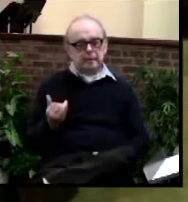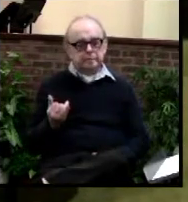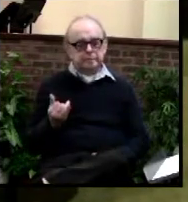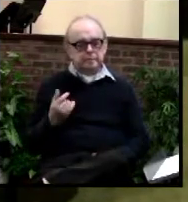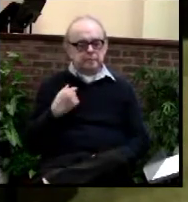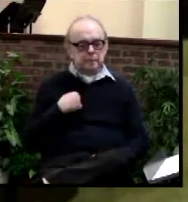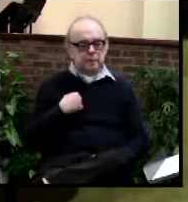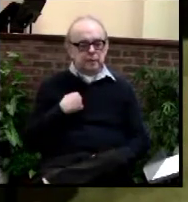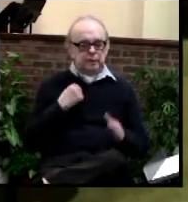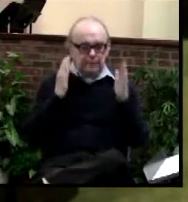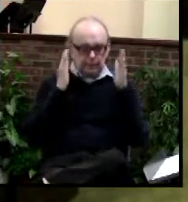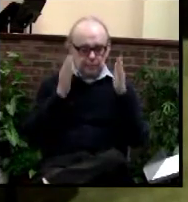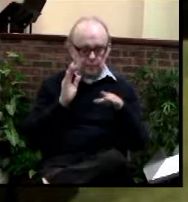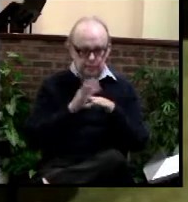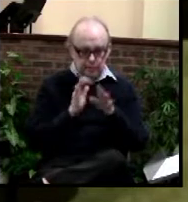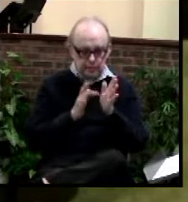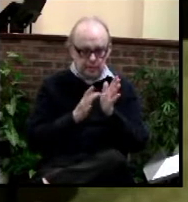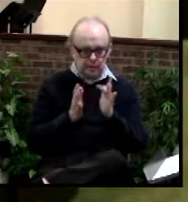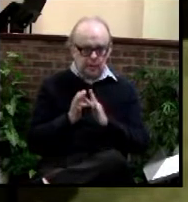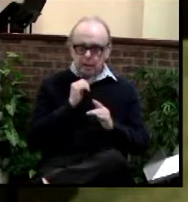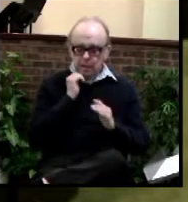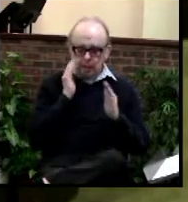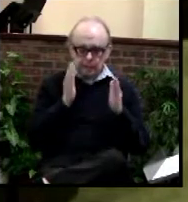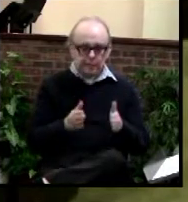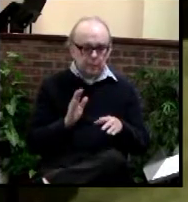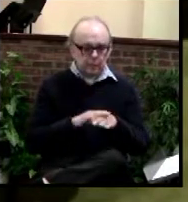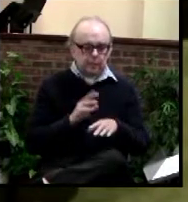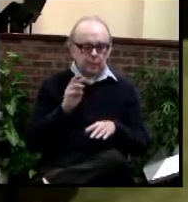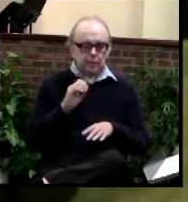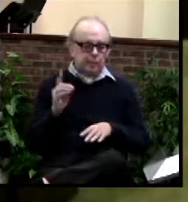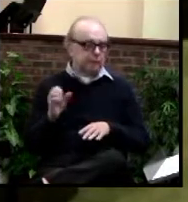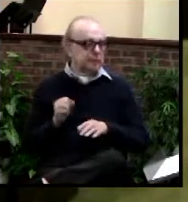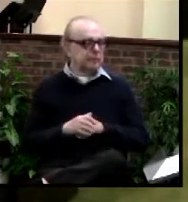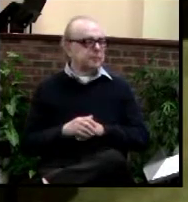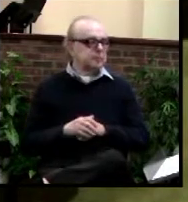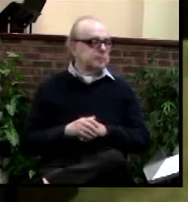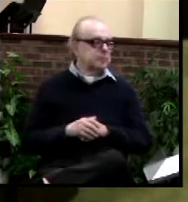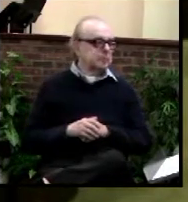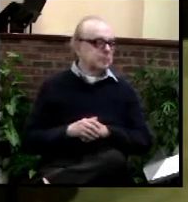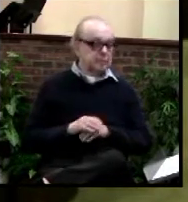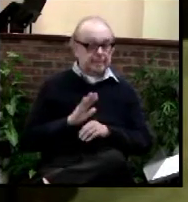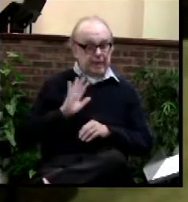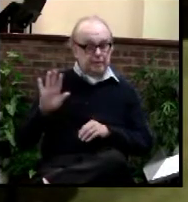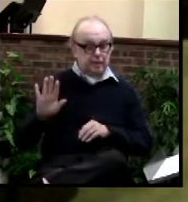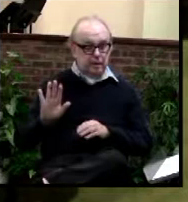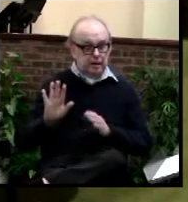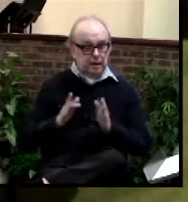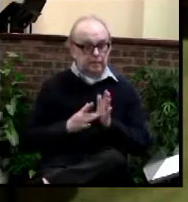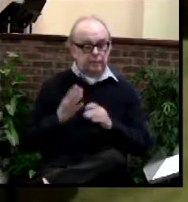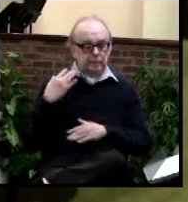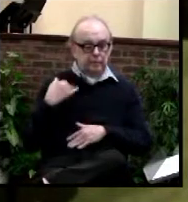on him. I'm not focused on the weeds. That's his job. He'll take care of